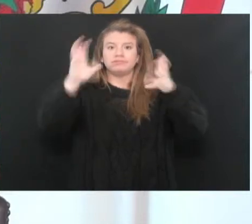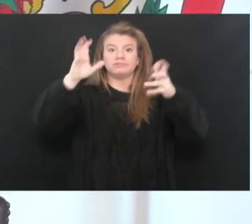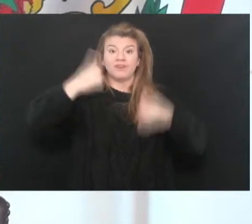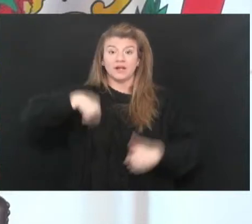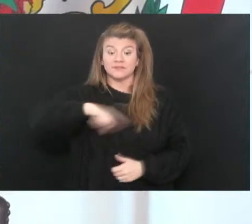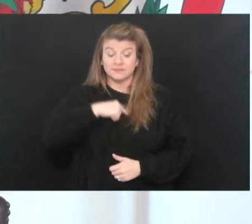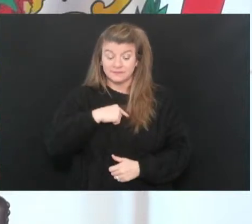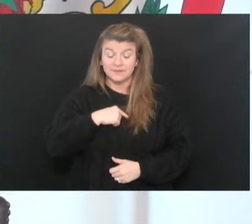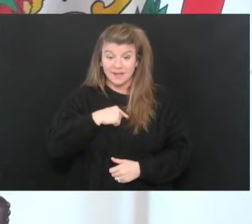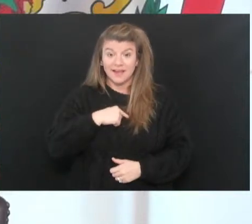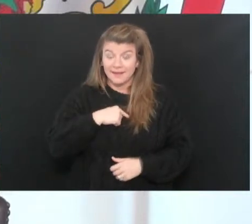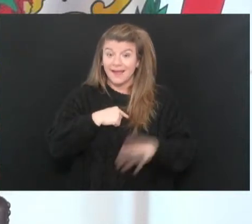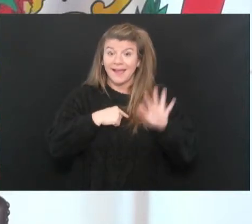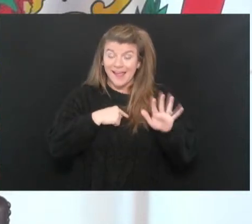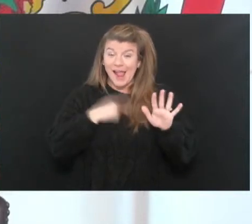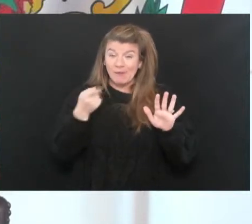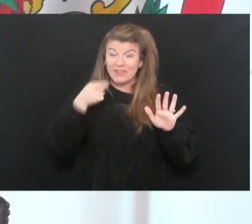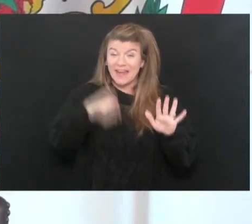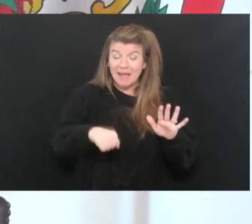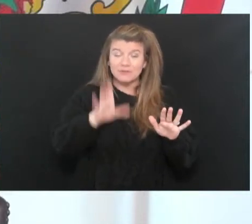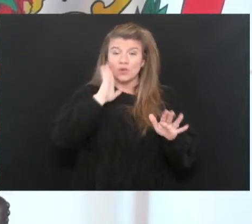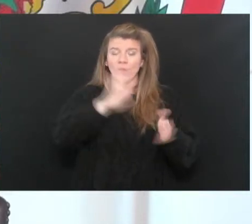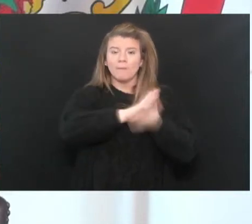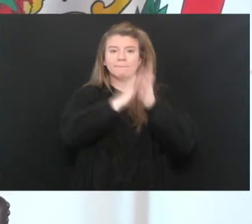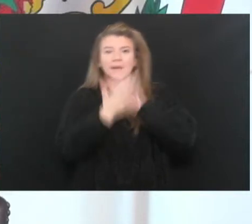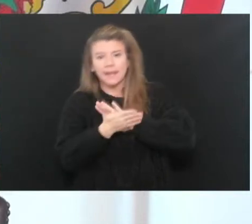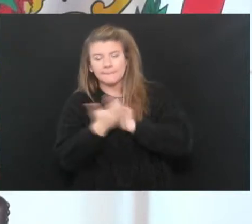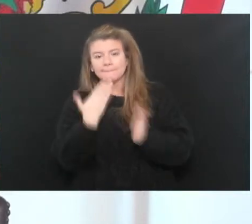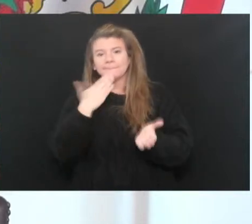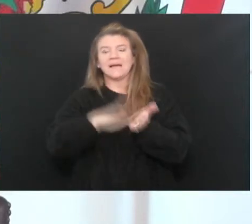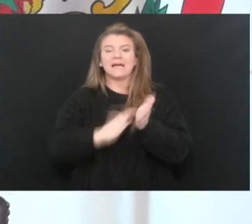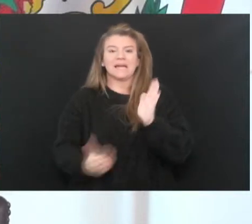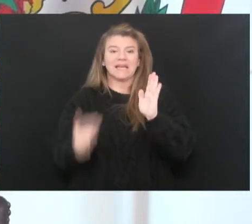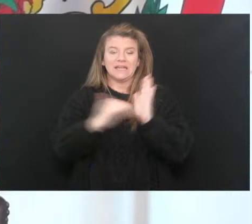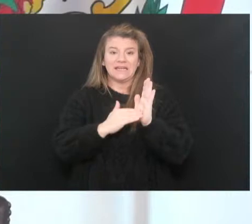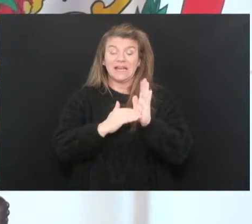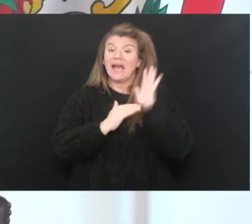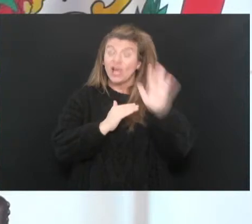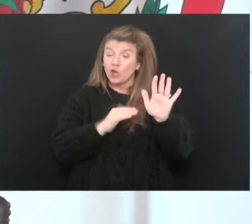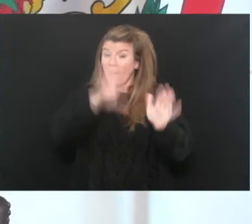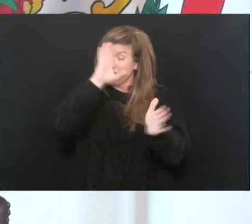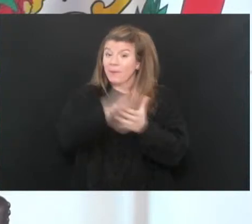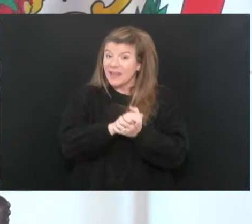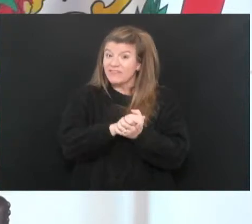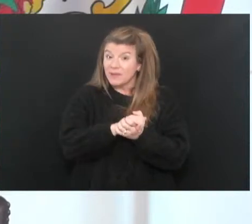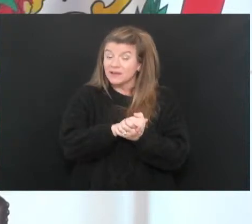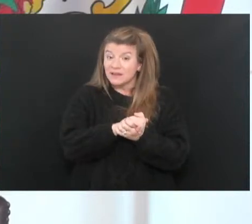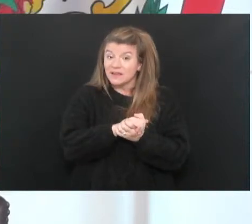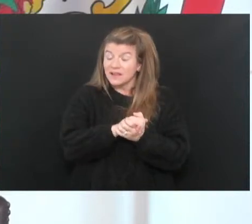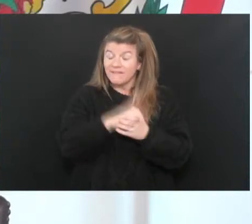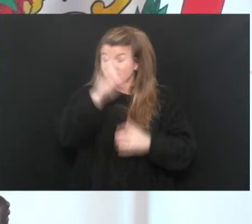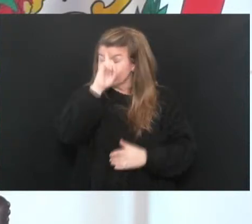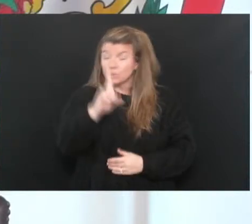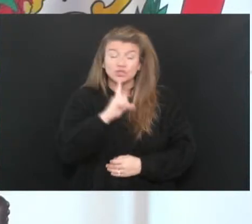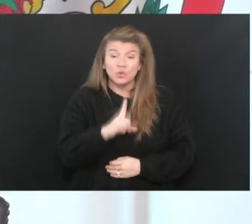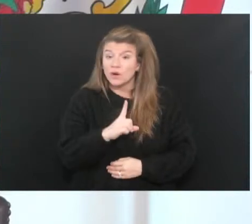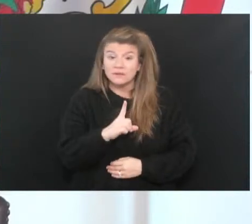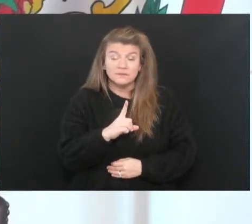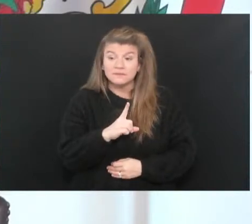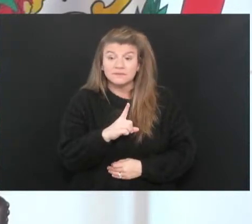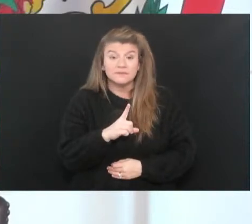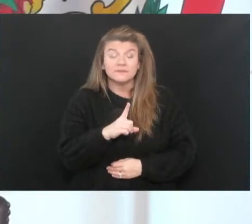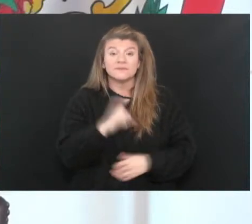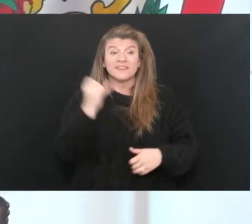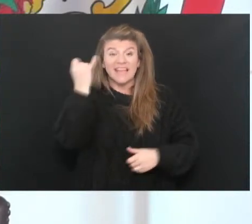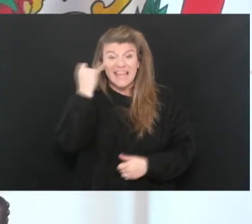does, it'll get really bad again. Now, you got to believe me on this. Absolutely,